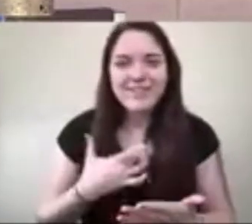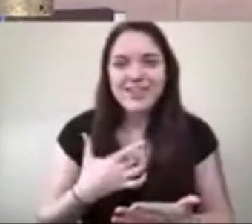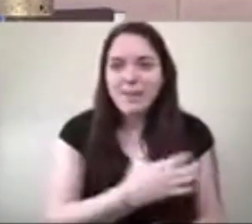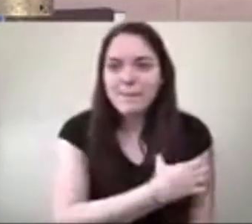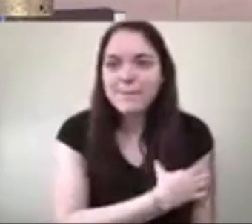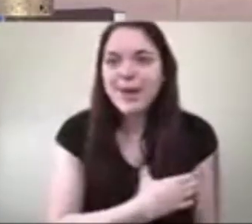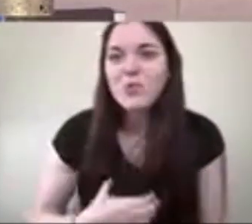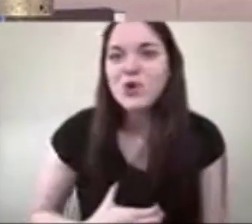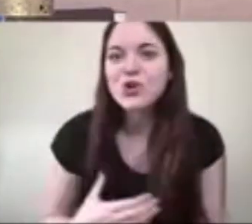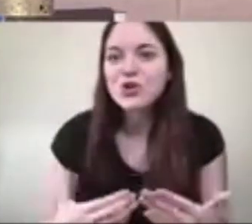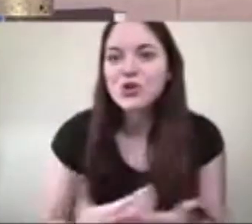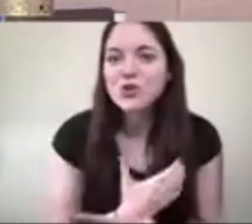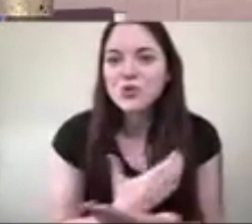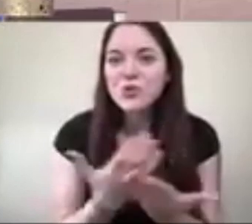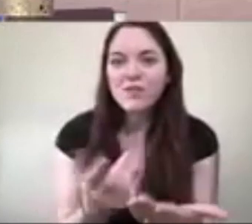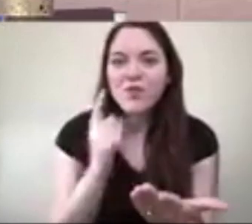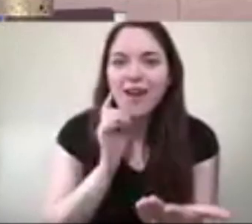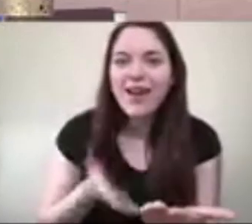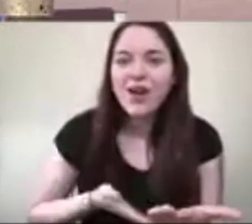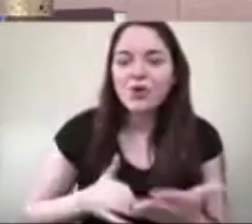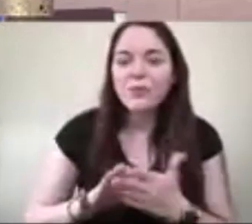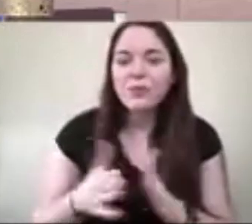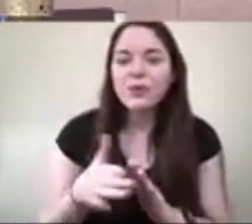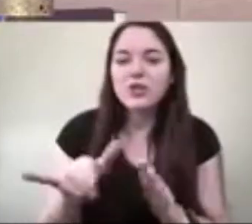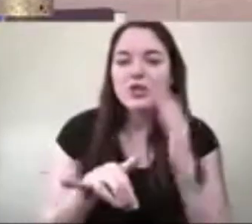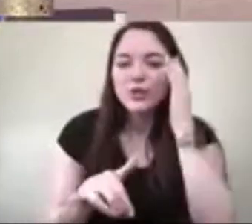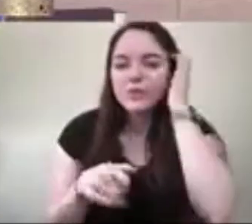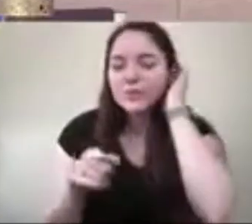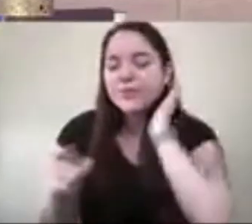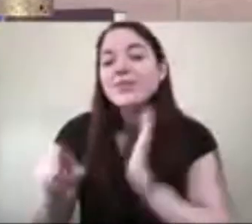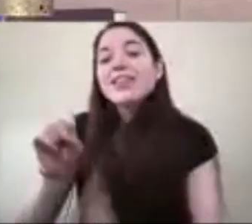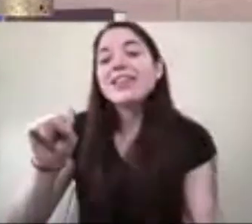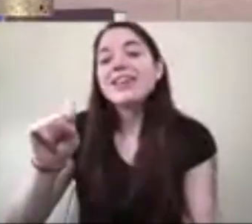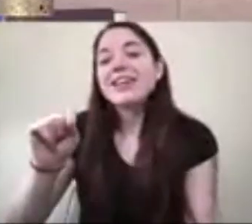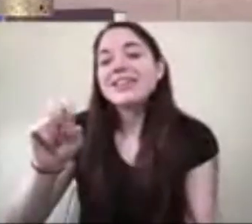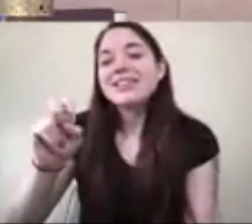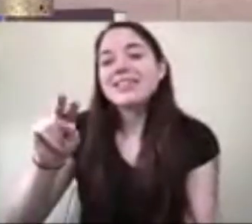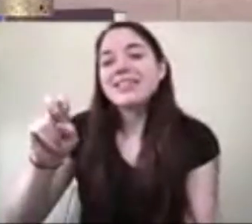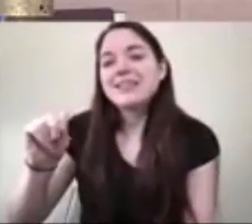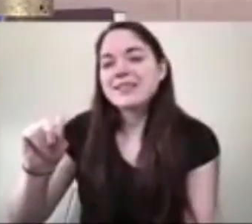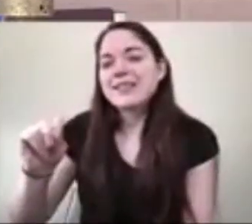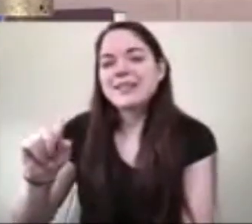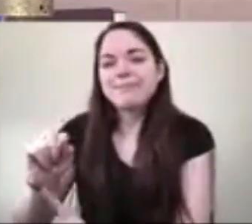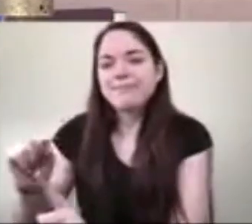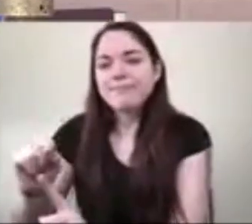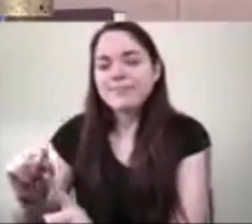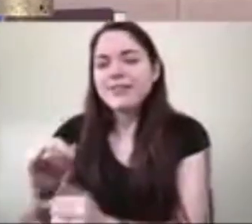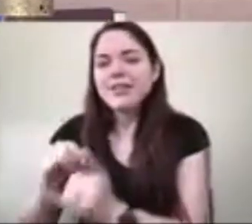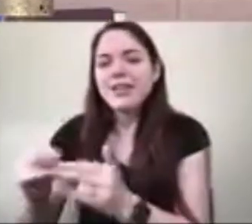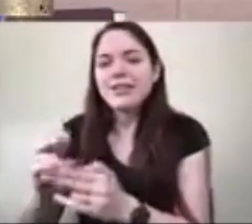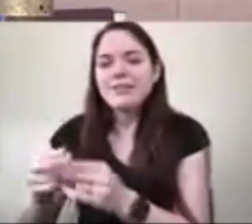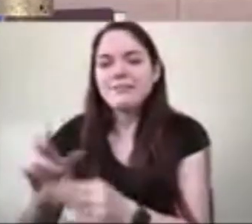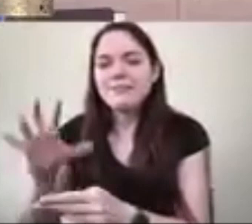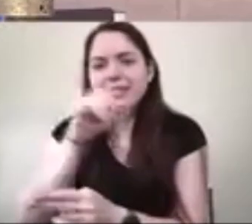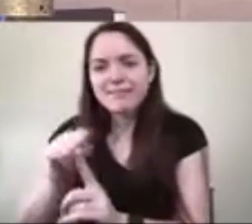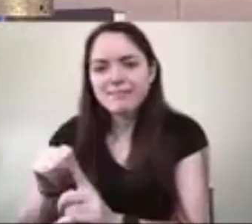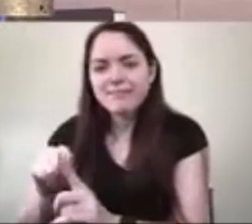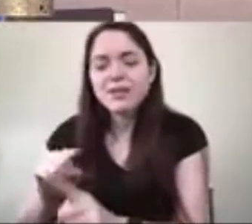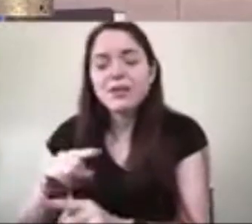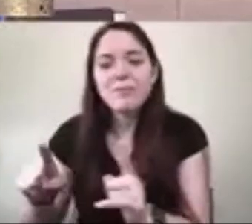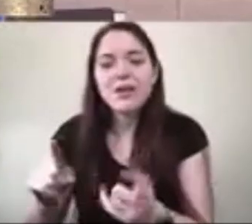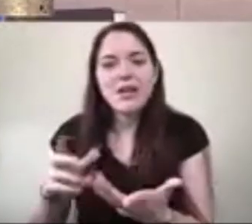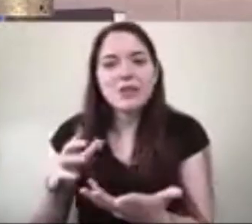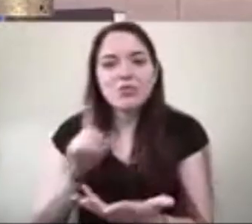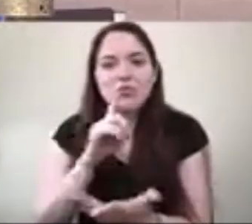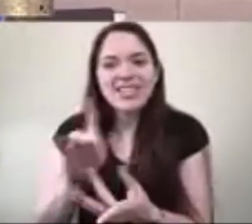ceased attempting to recast who we are and how we live in our communities of faith. The Spirit comes